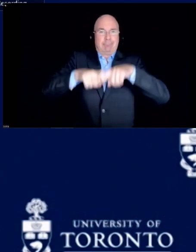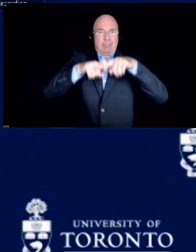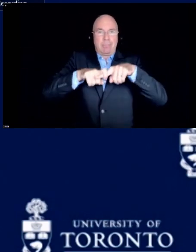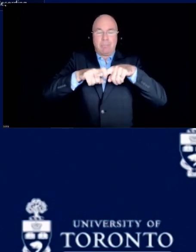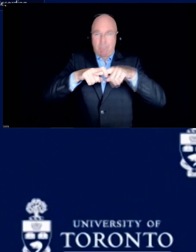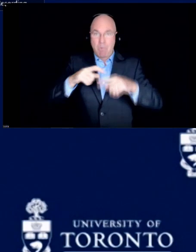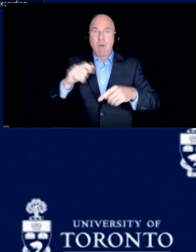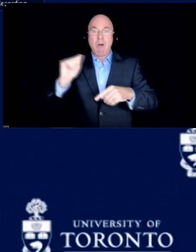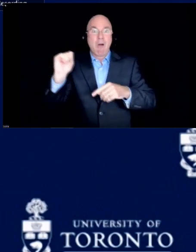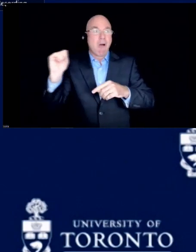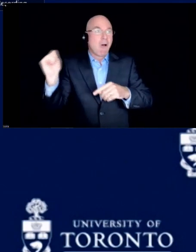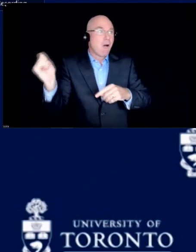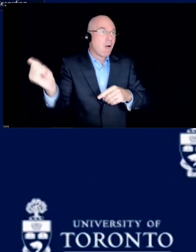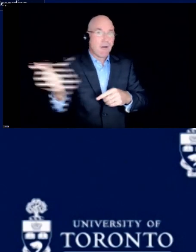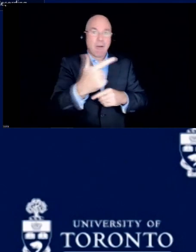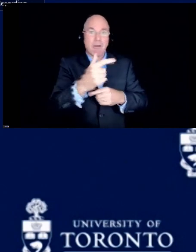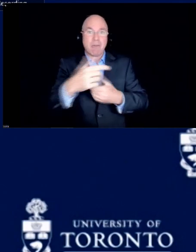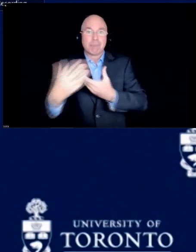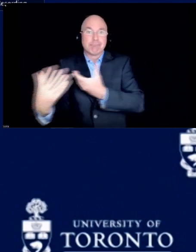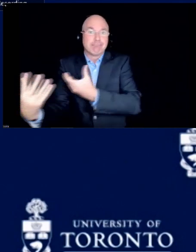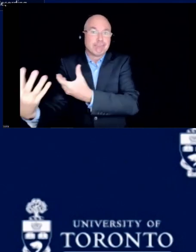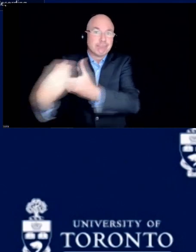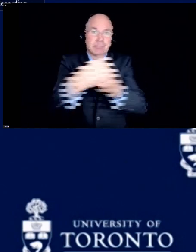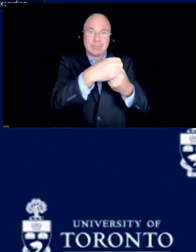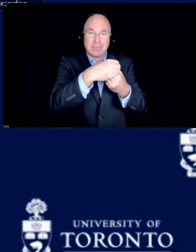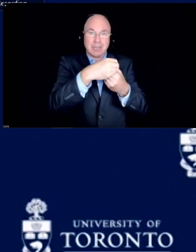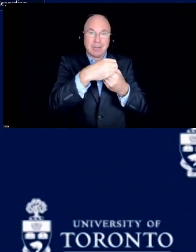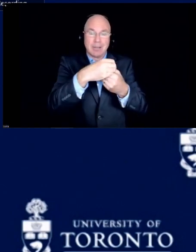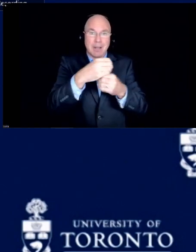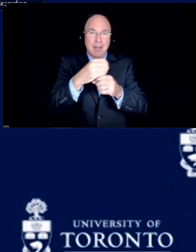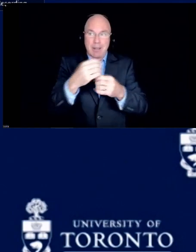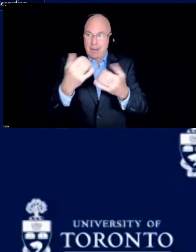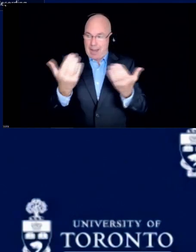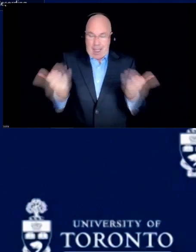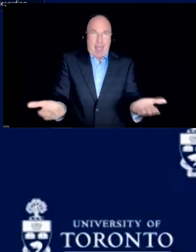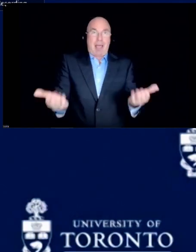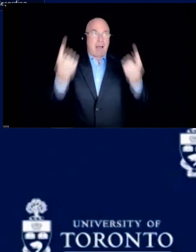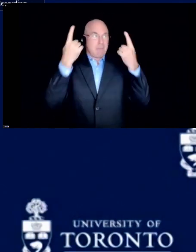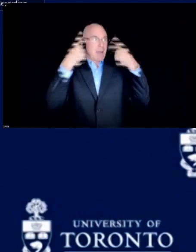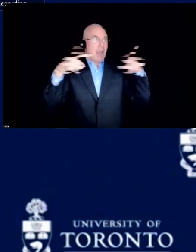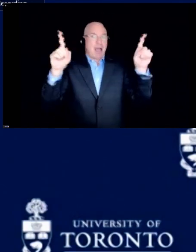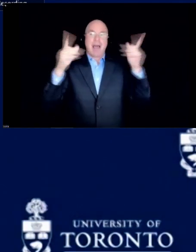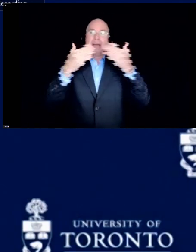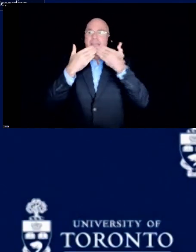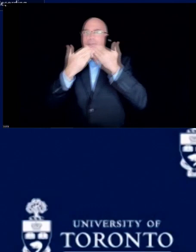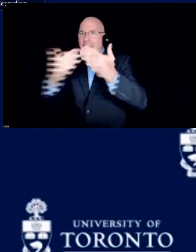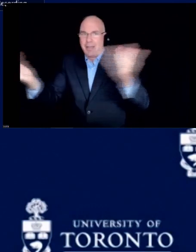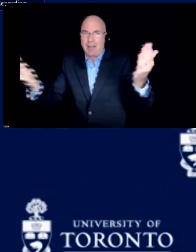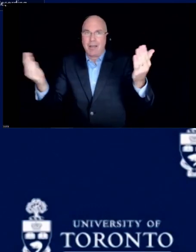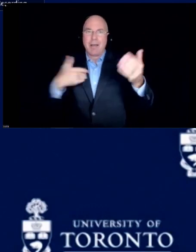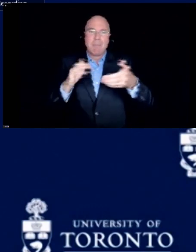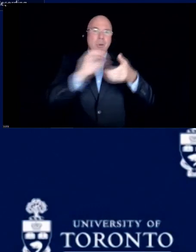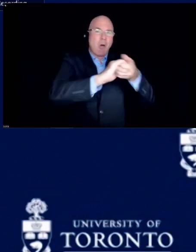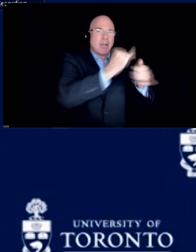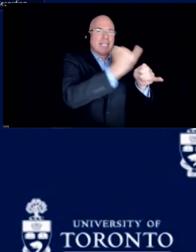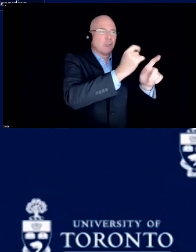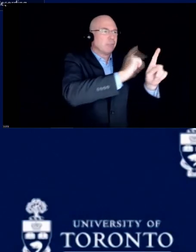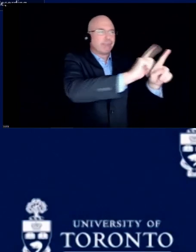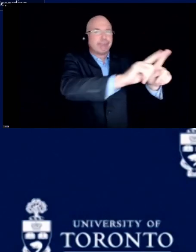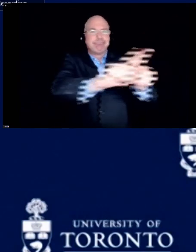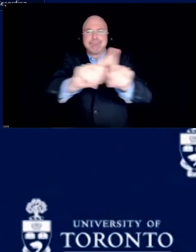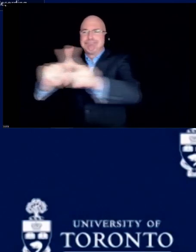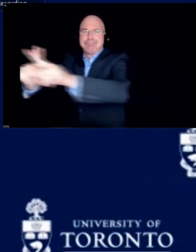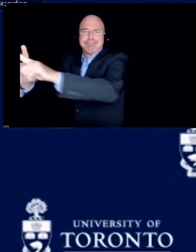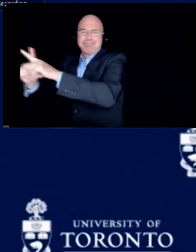all of you whose participation has made today a reality. Thank you to our partner institutions from coast to coast to